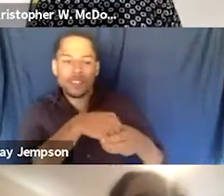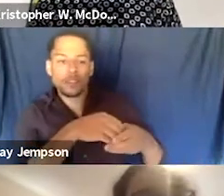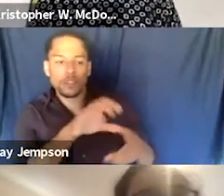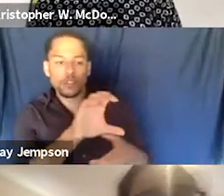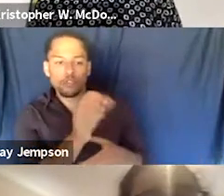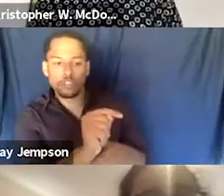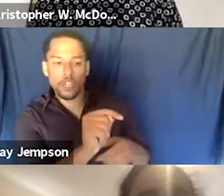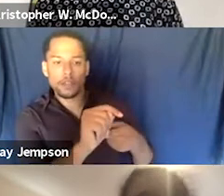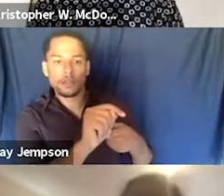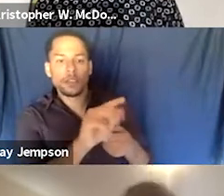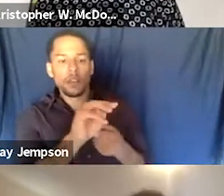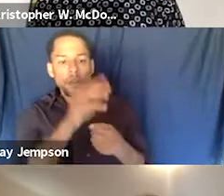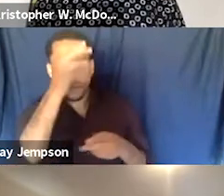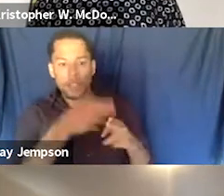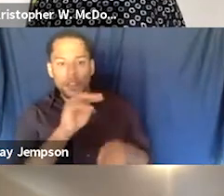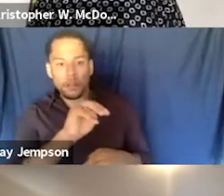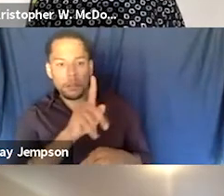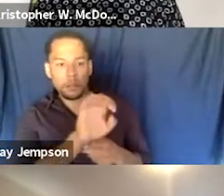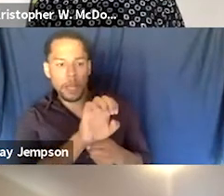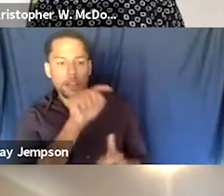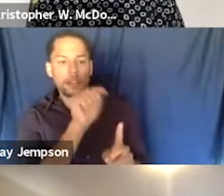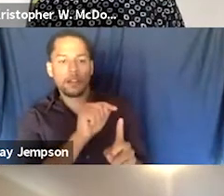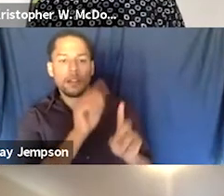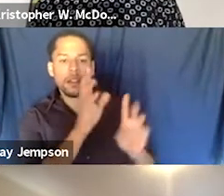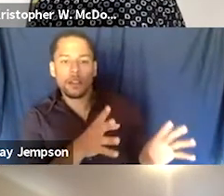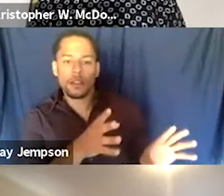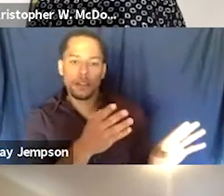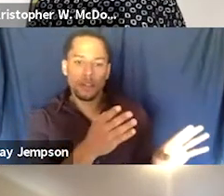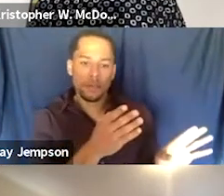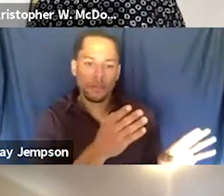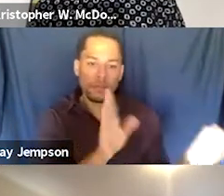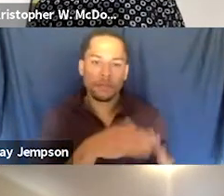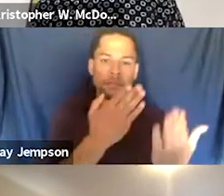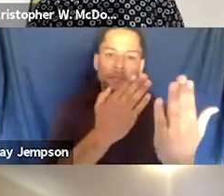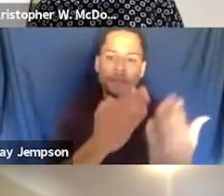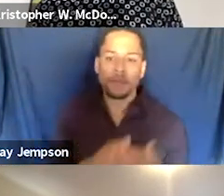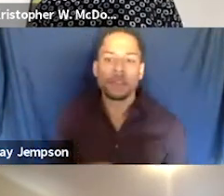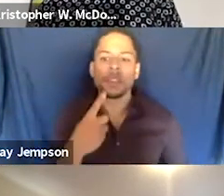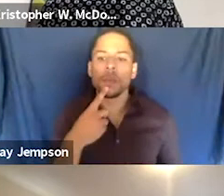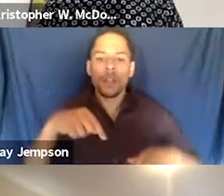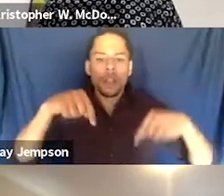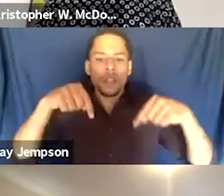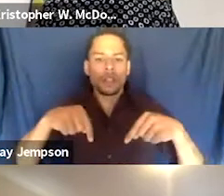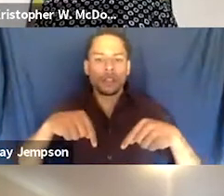much of a healing space this is, that is truth-centered